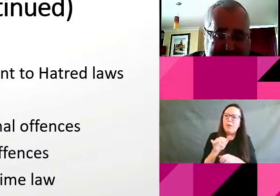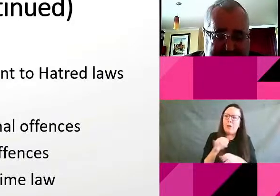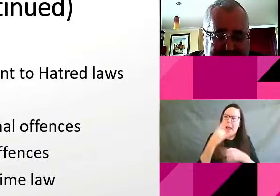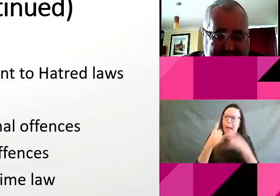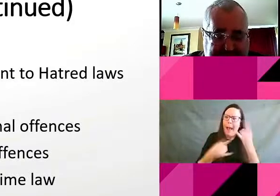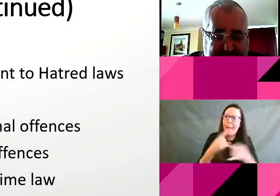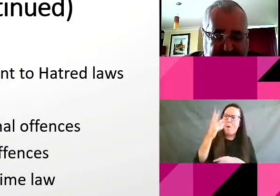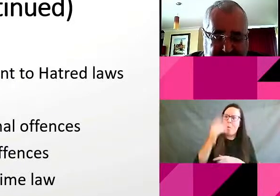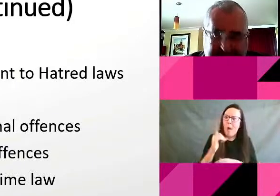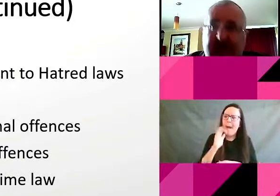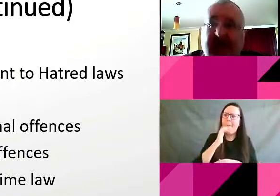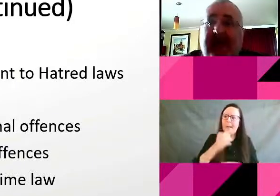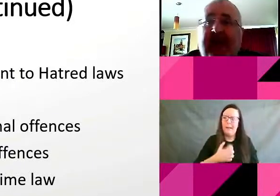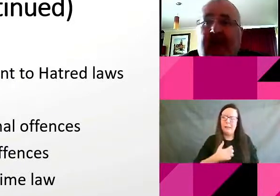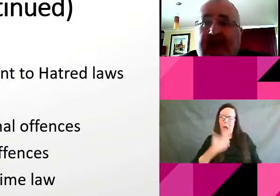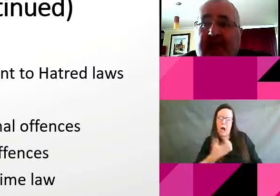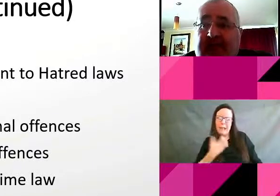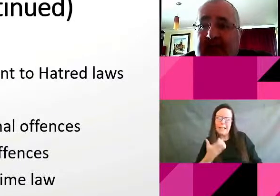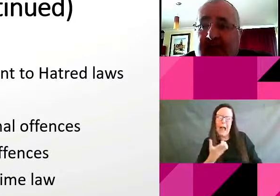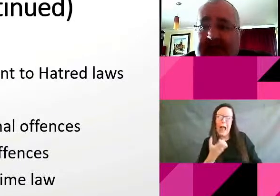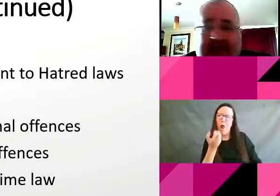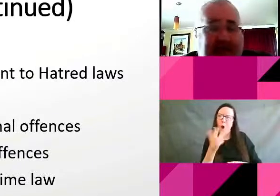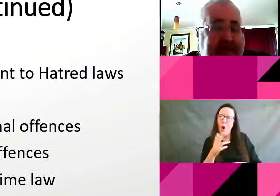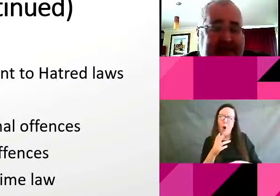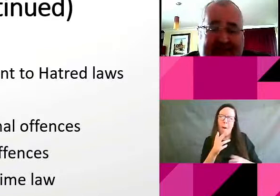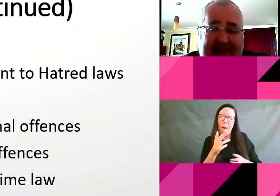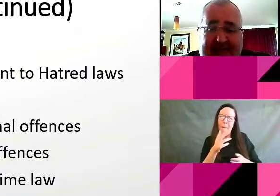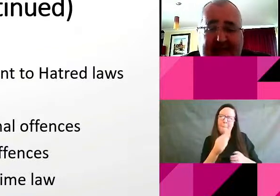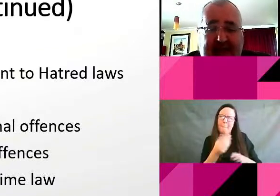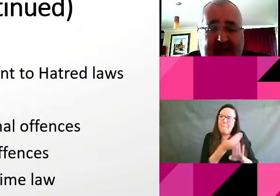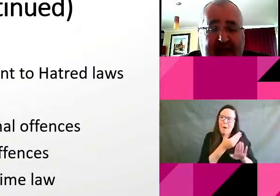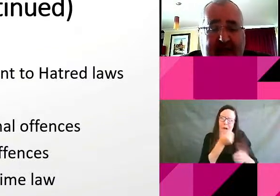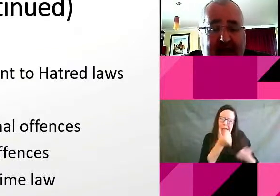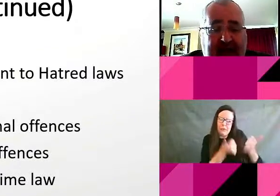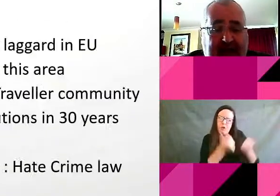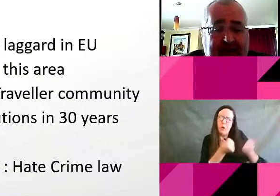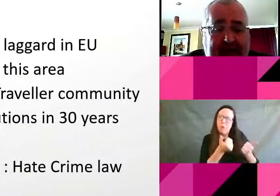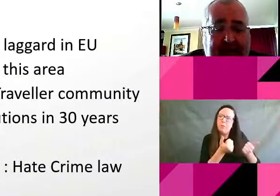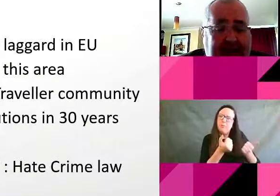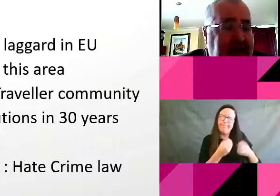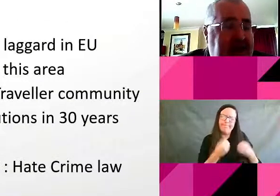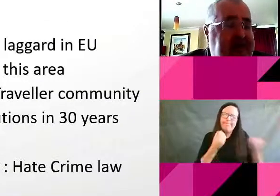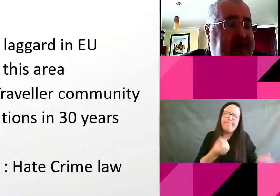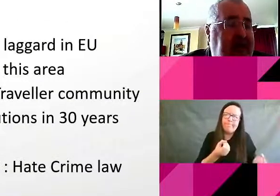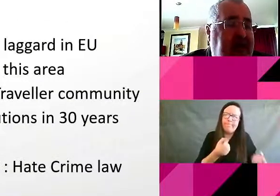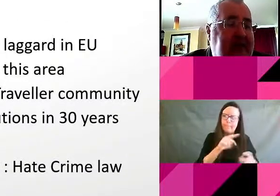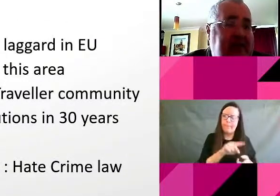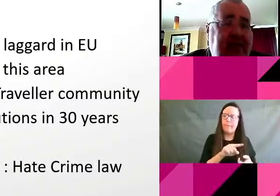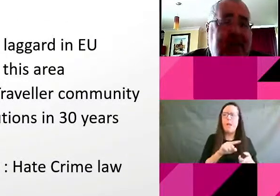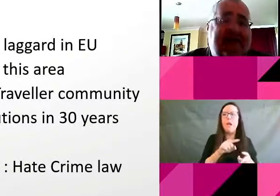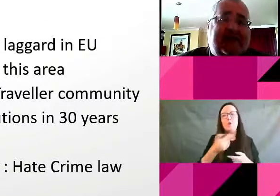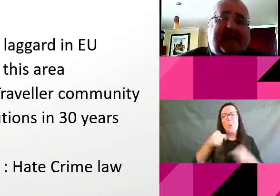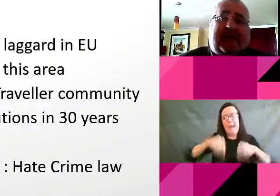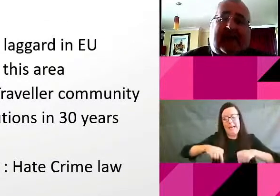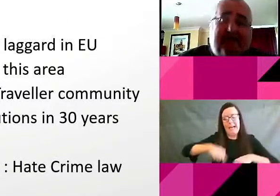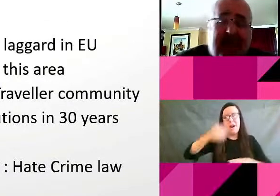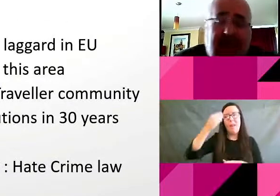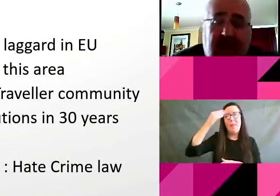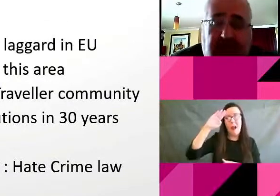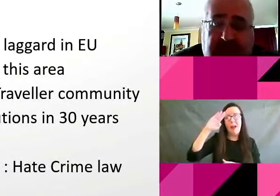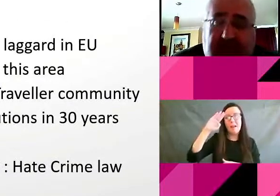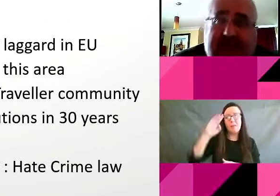or hostile dimension. Now, moving on again, please. In Ireland, until